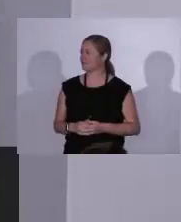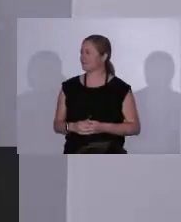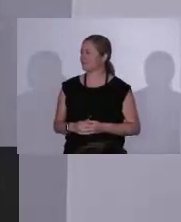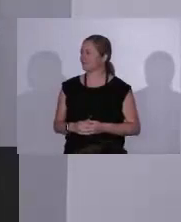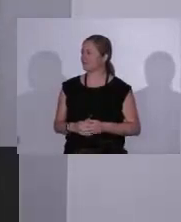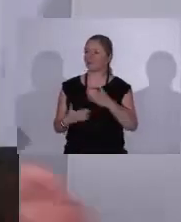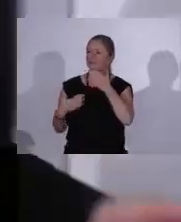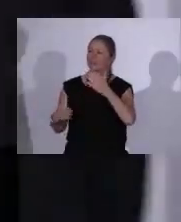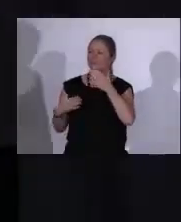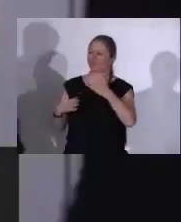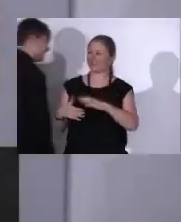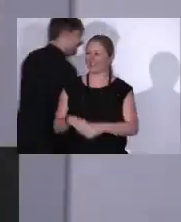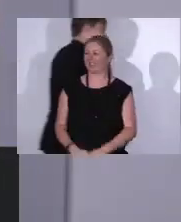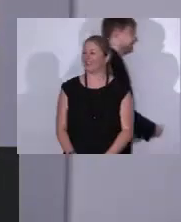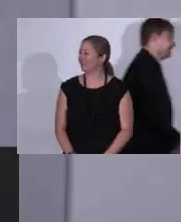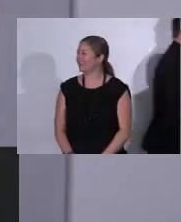Pleasure, thank you.